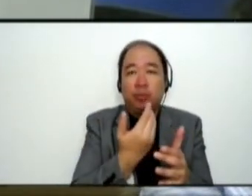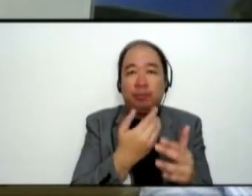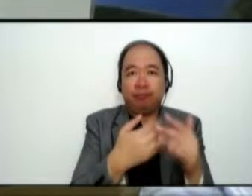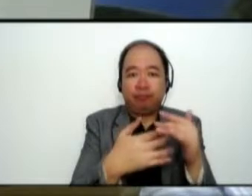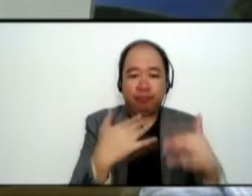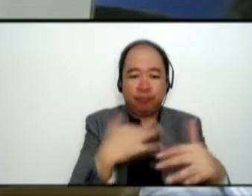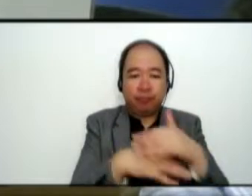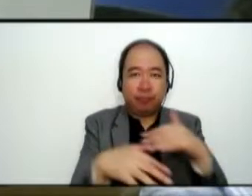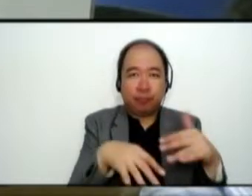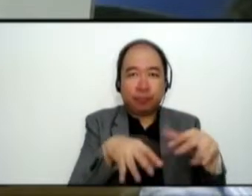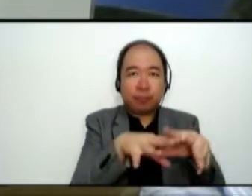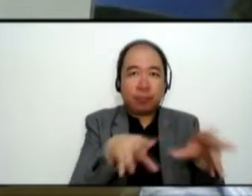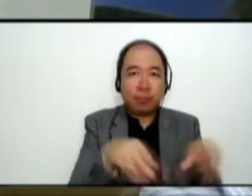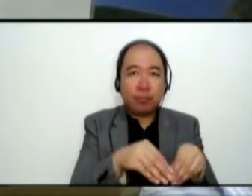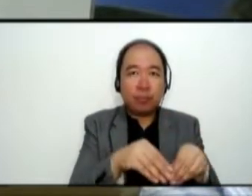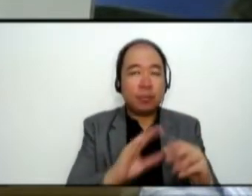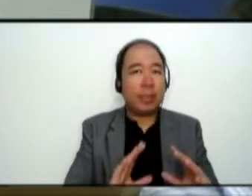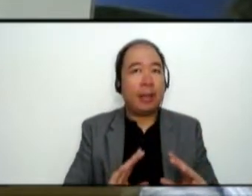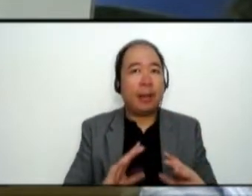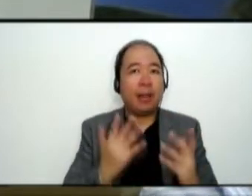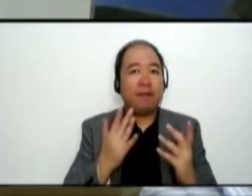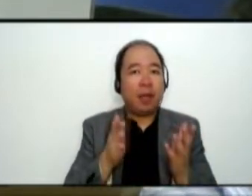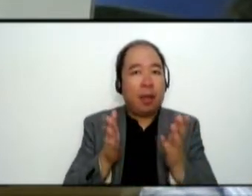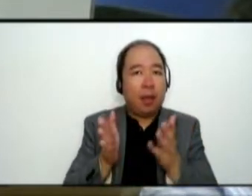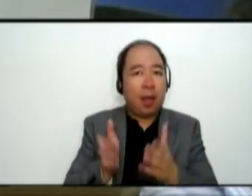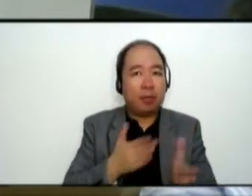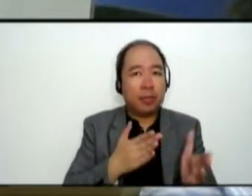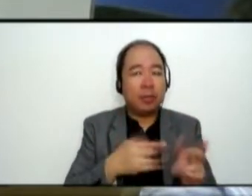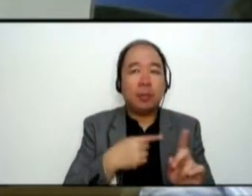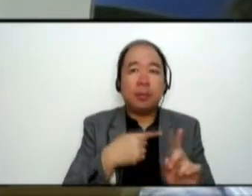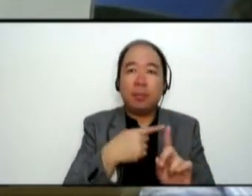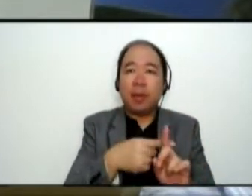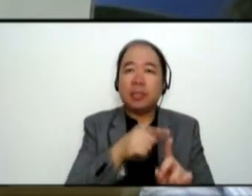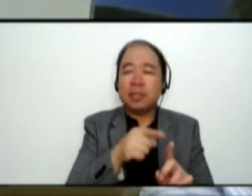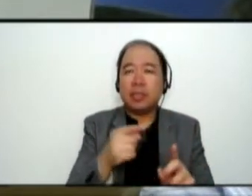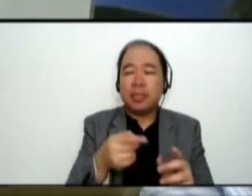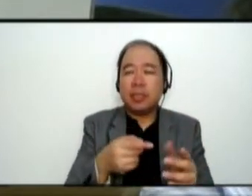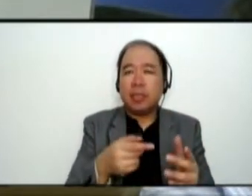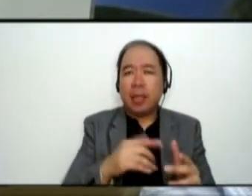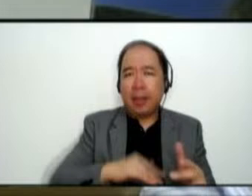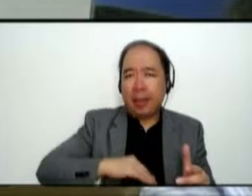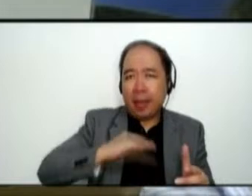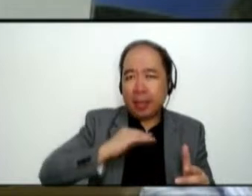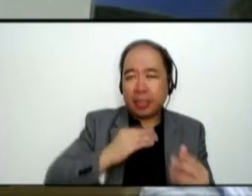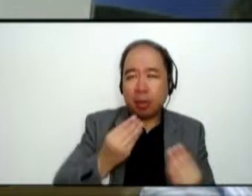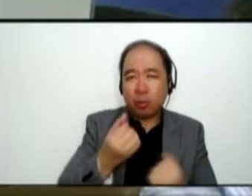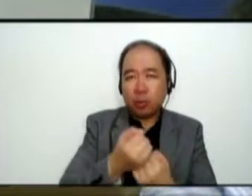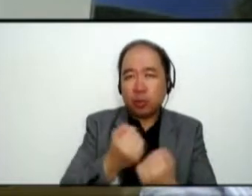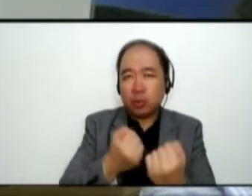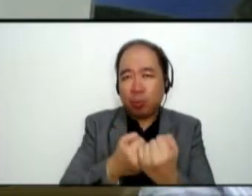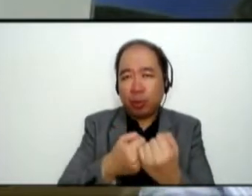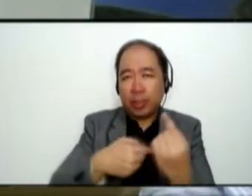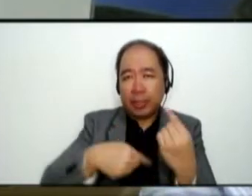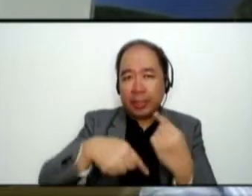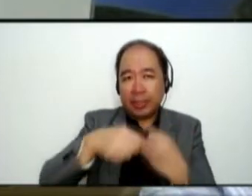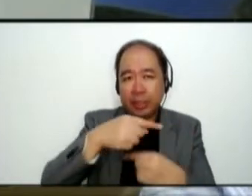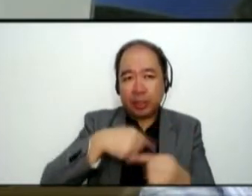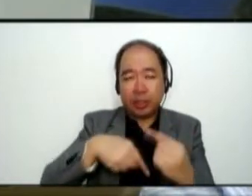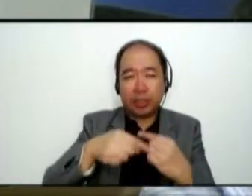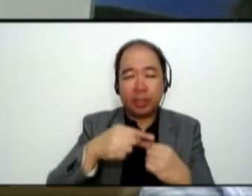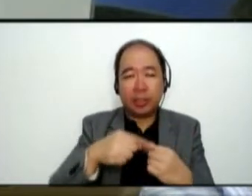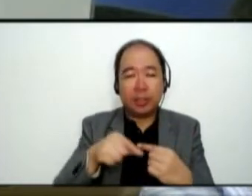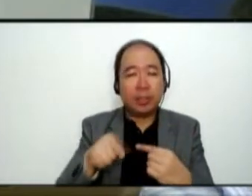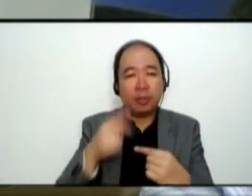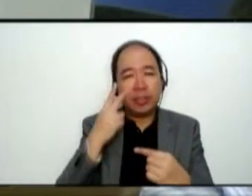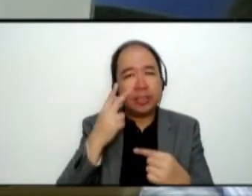living arrangements, and positioning of the generations in support of each other, with significant impacts